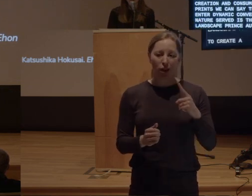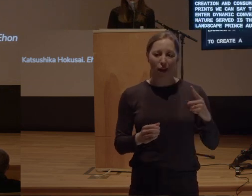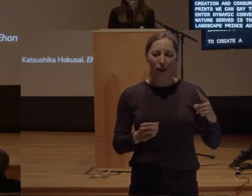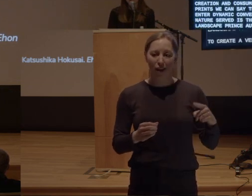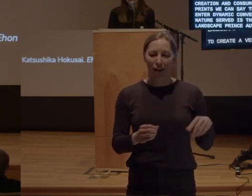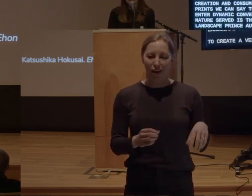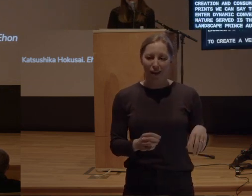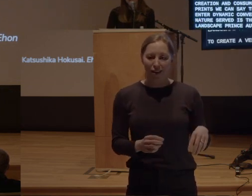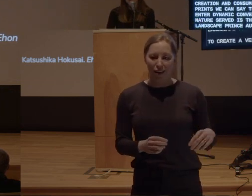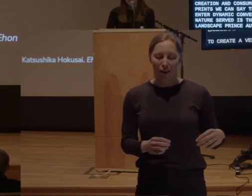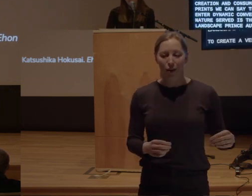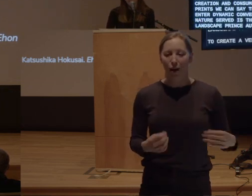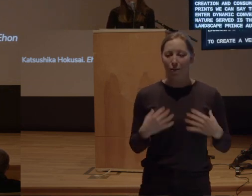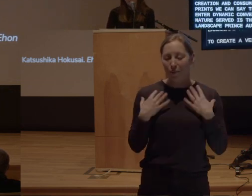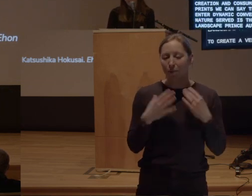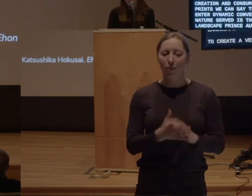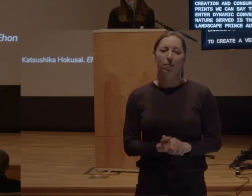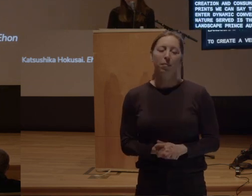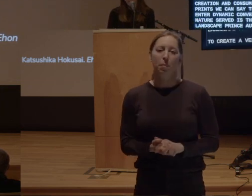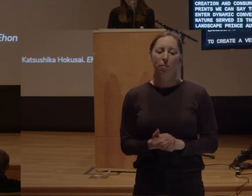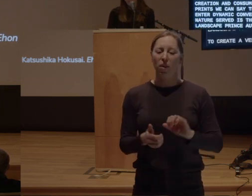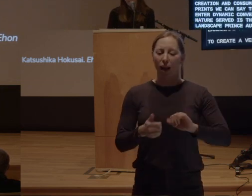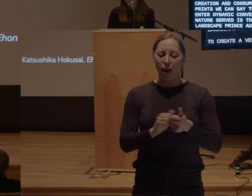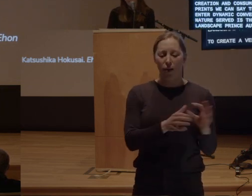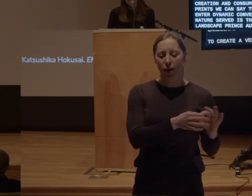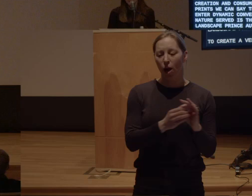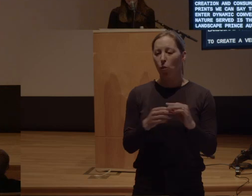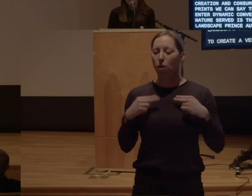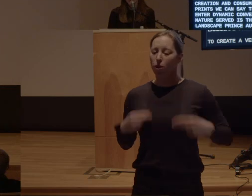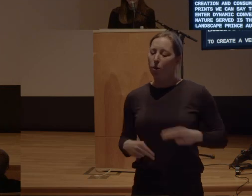human kind of nature.